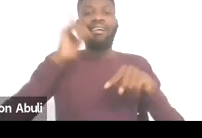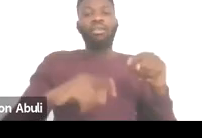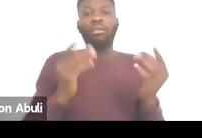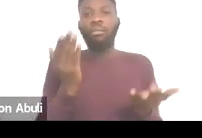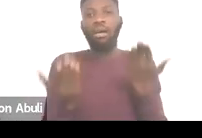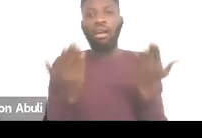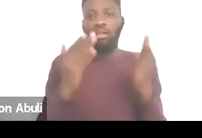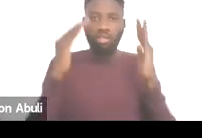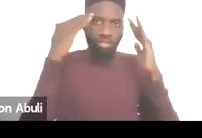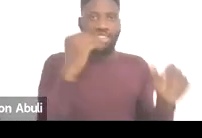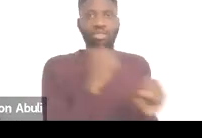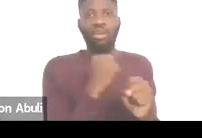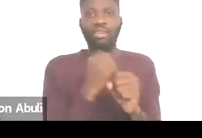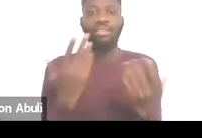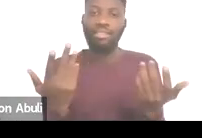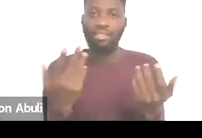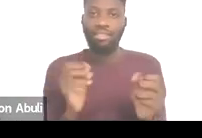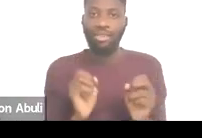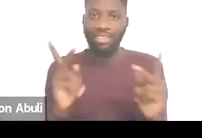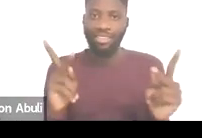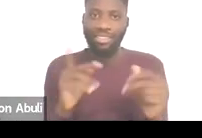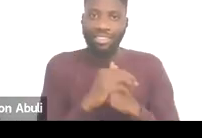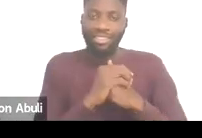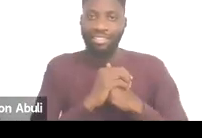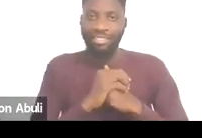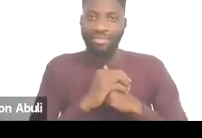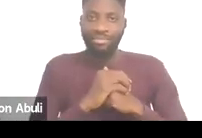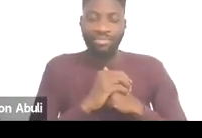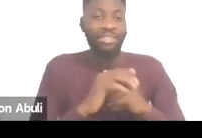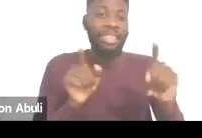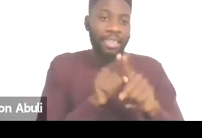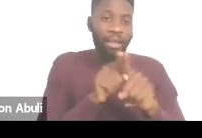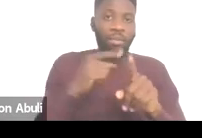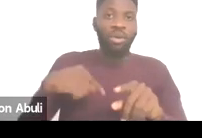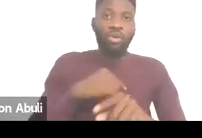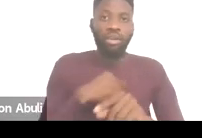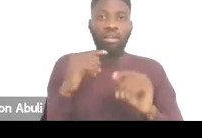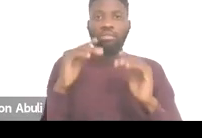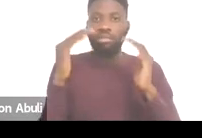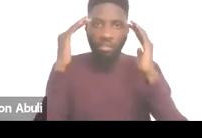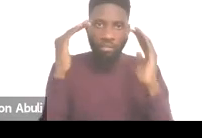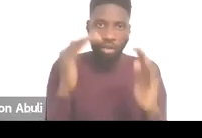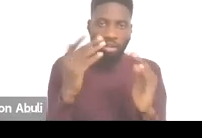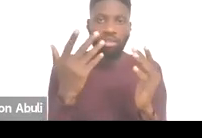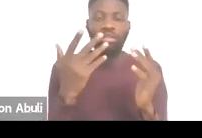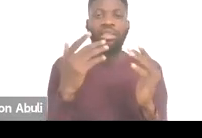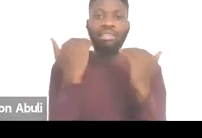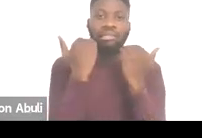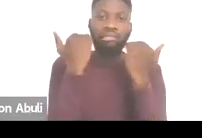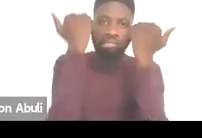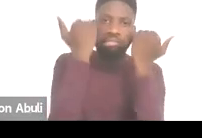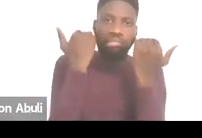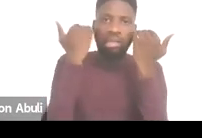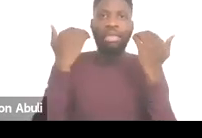work. Okay. We also look at coping with stress and anxiety at